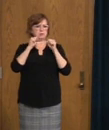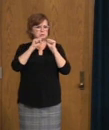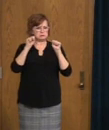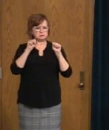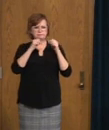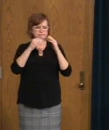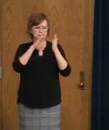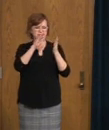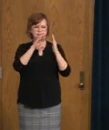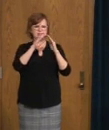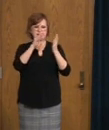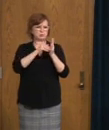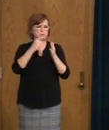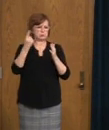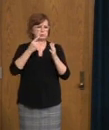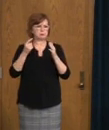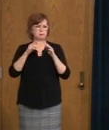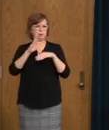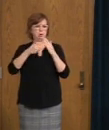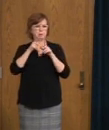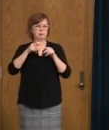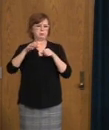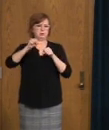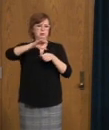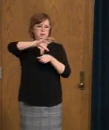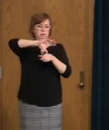potential outbreak situations.